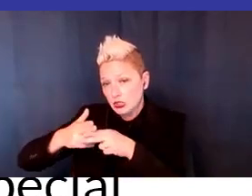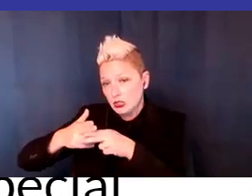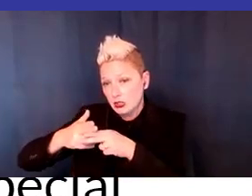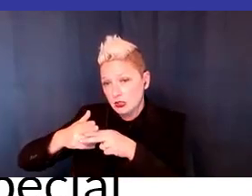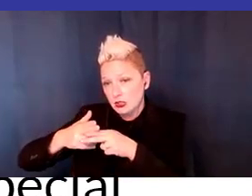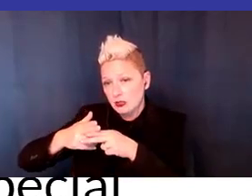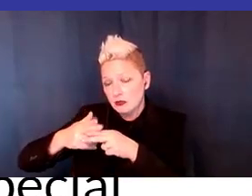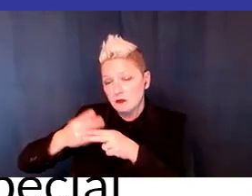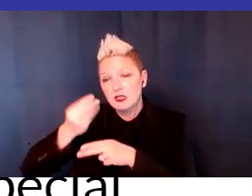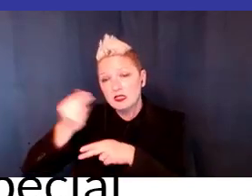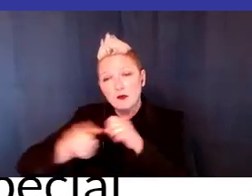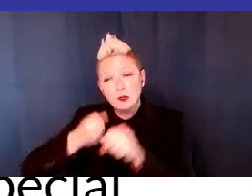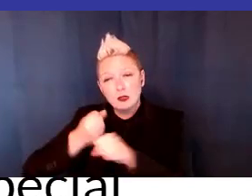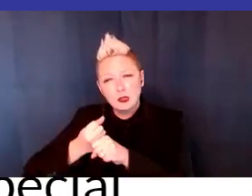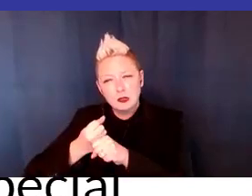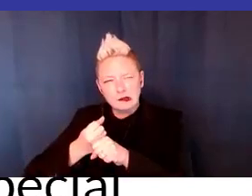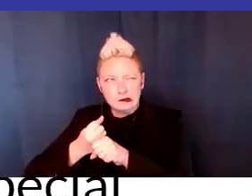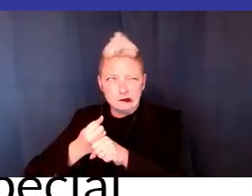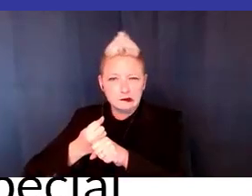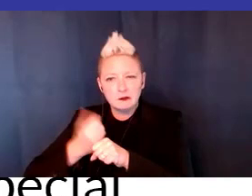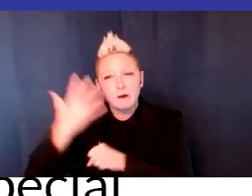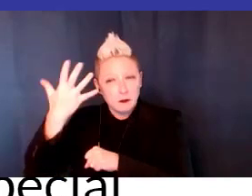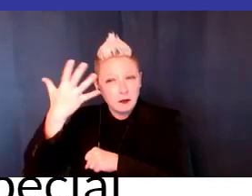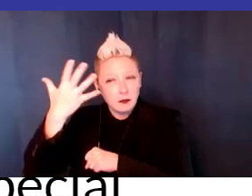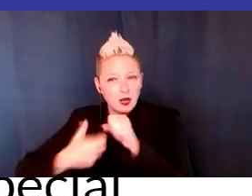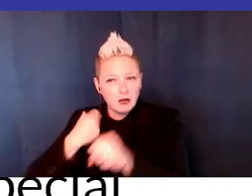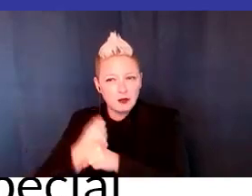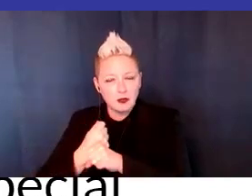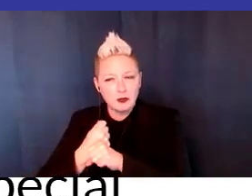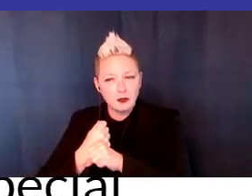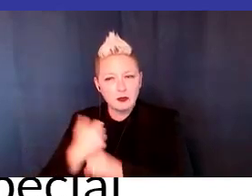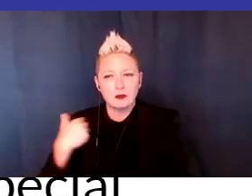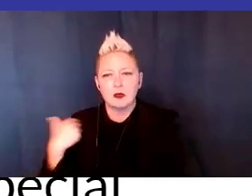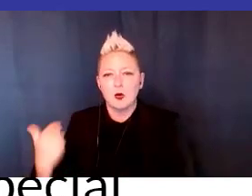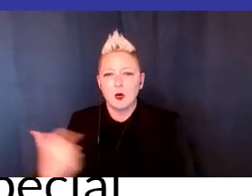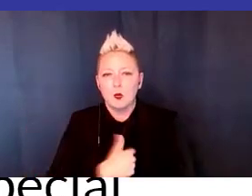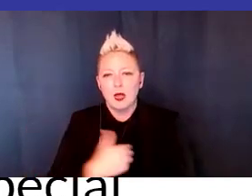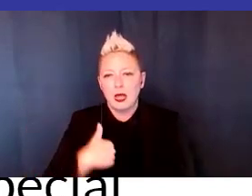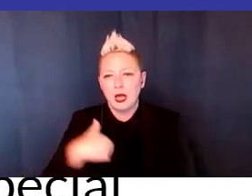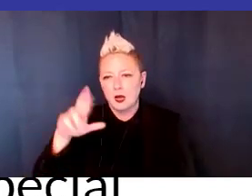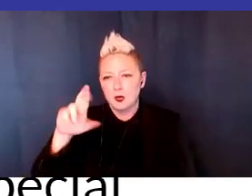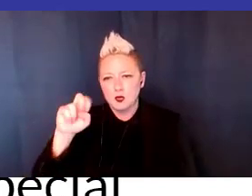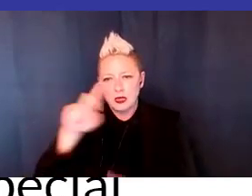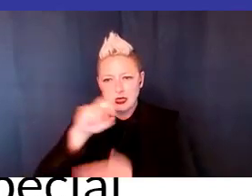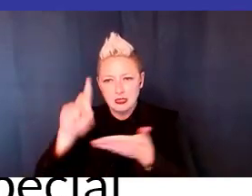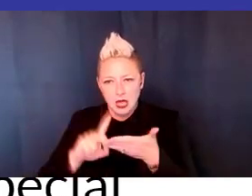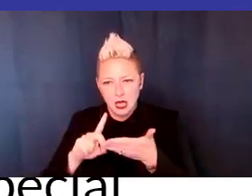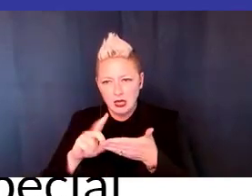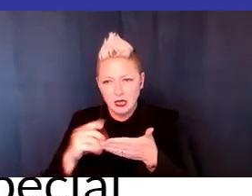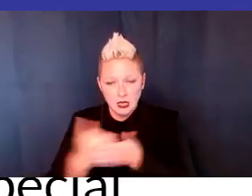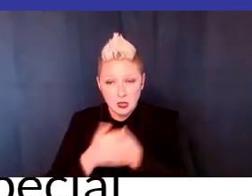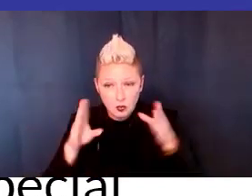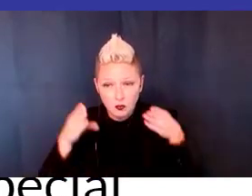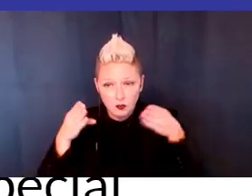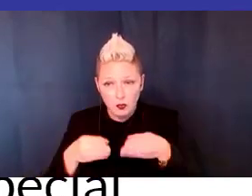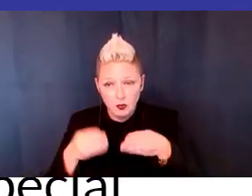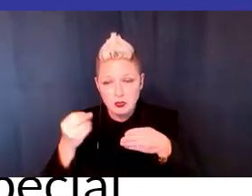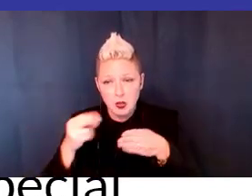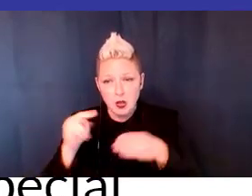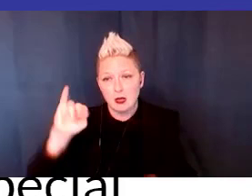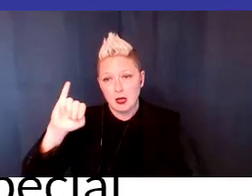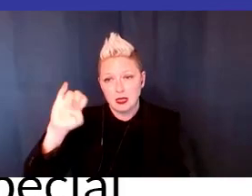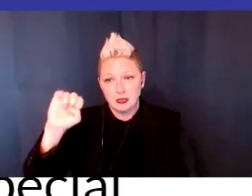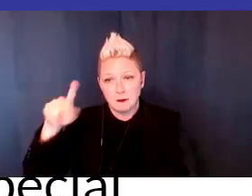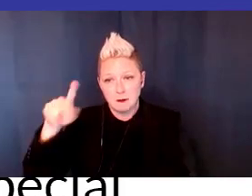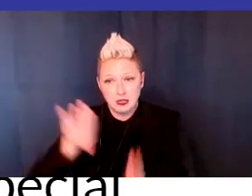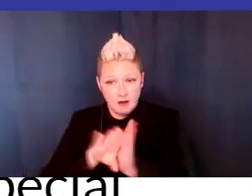number of years, about 5 years, we have had a redesign and renewed focus on IEP